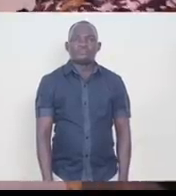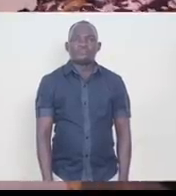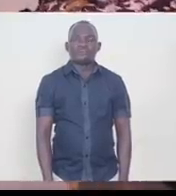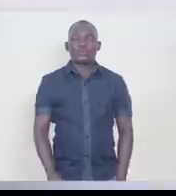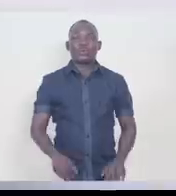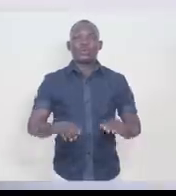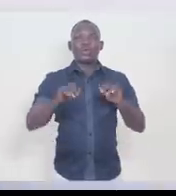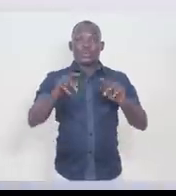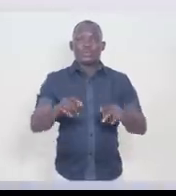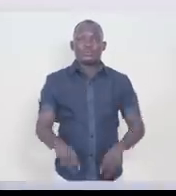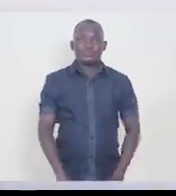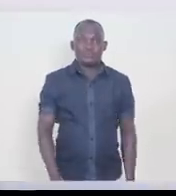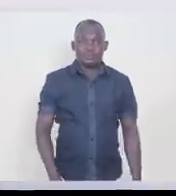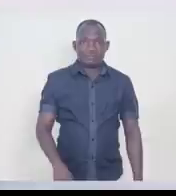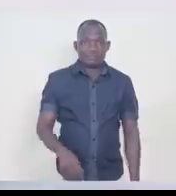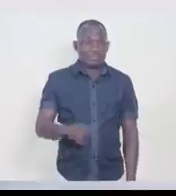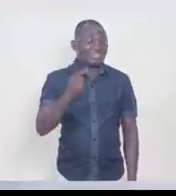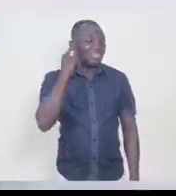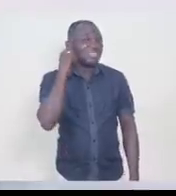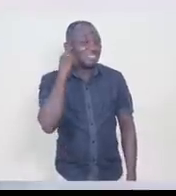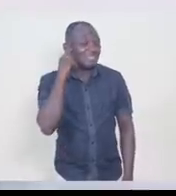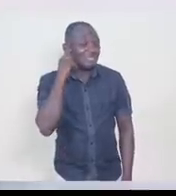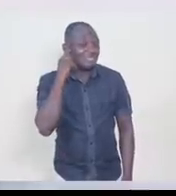Now, this is what's going to